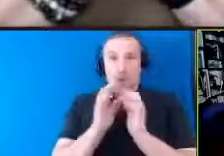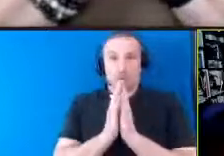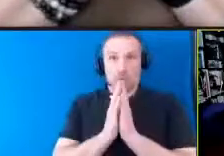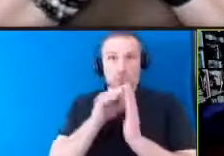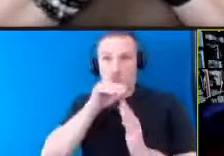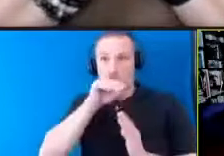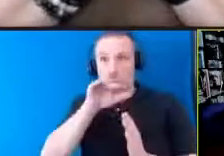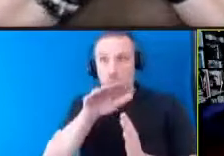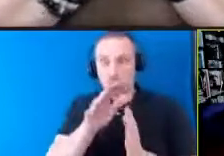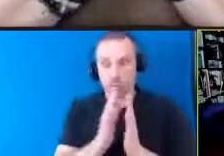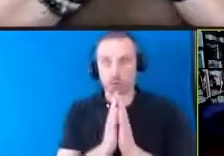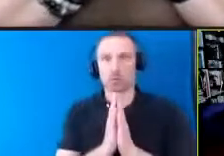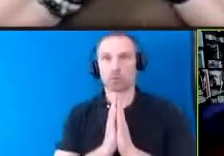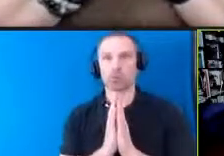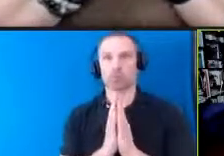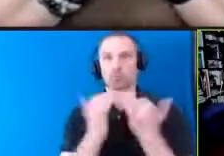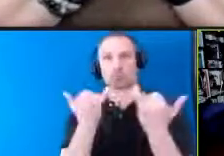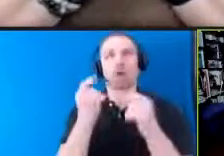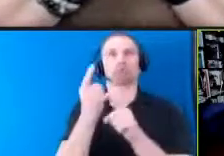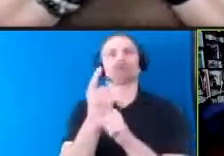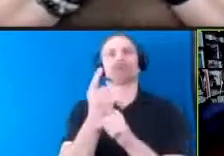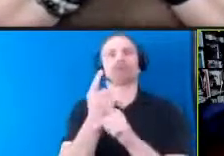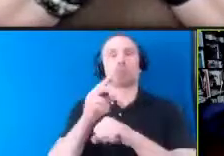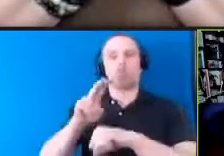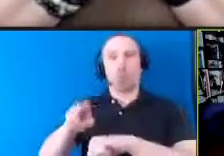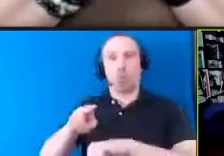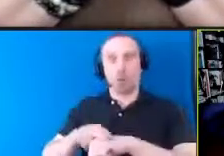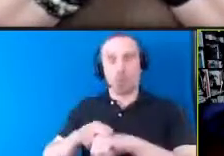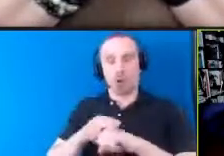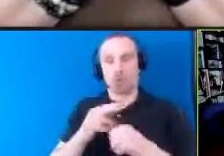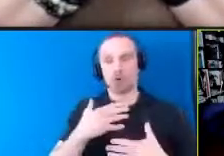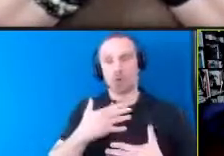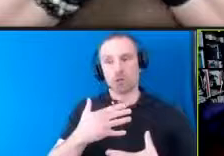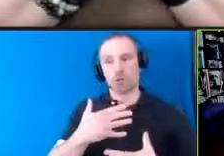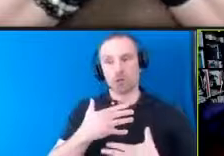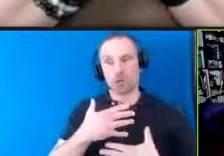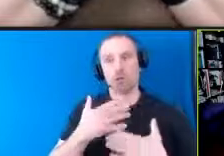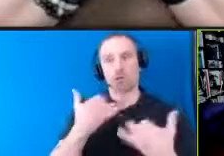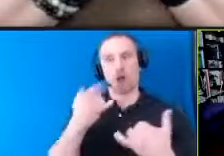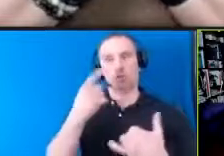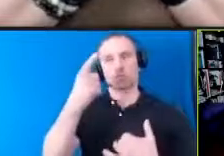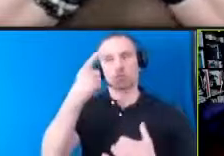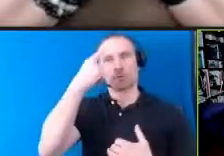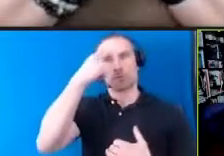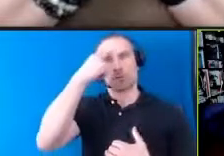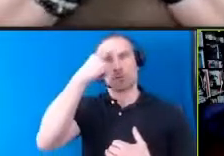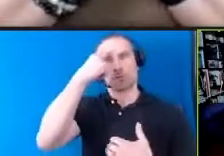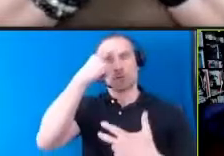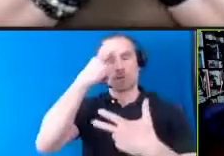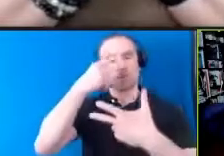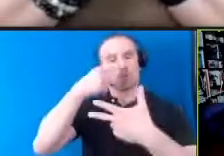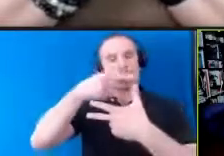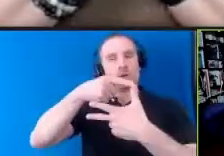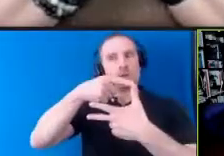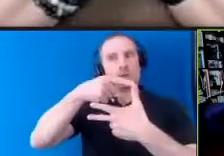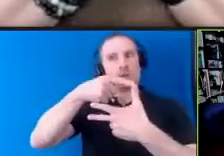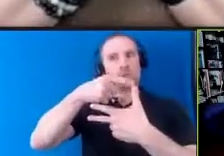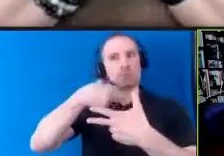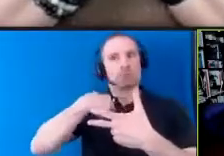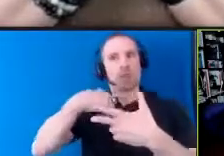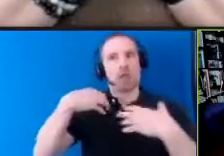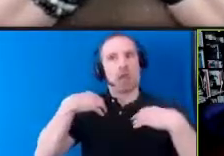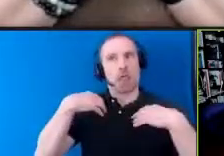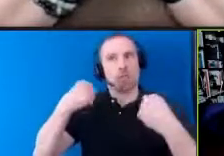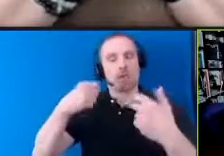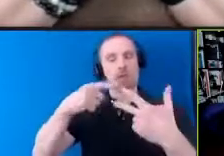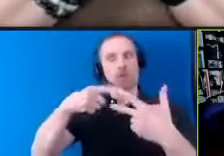Breathe naturally and just connect to the truth of who you are, healthy, strong, and wise enough to make all the right decisions